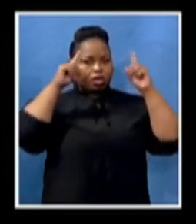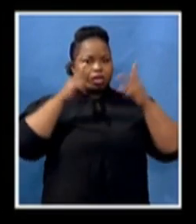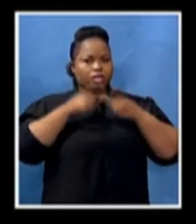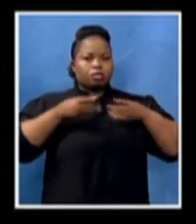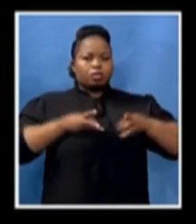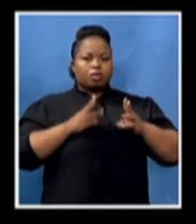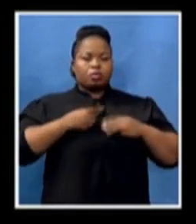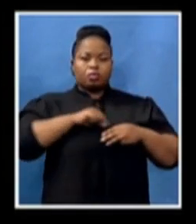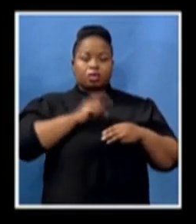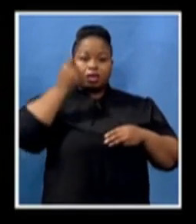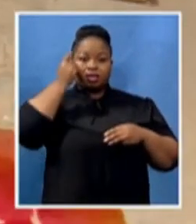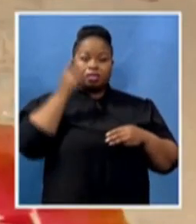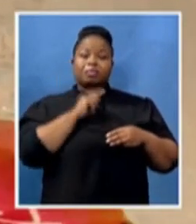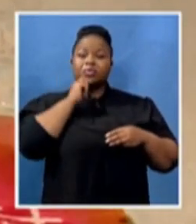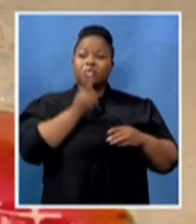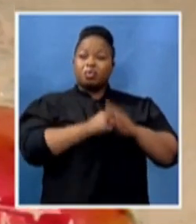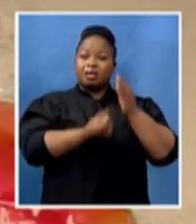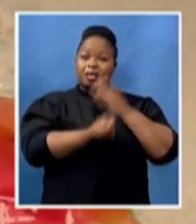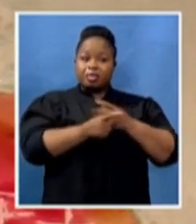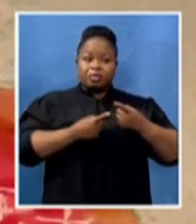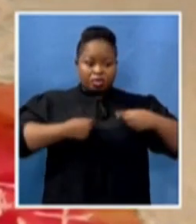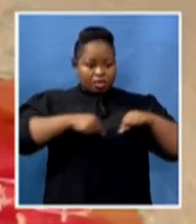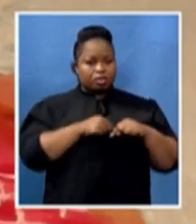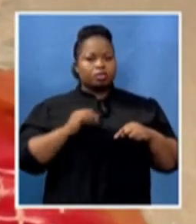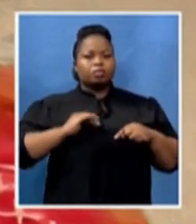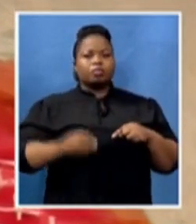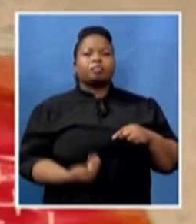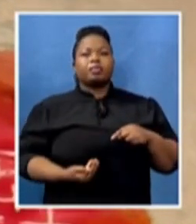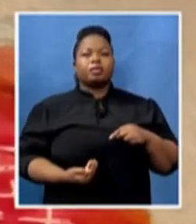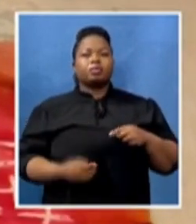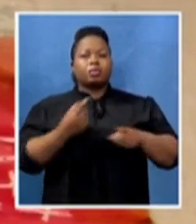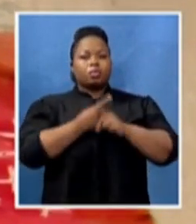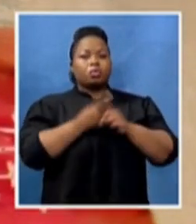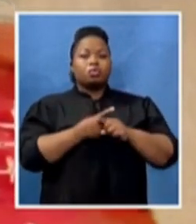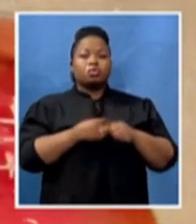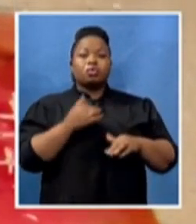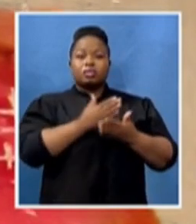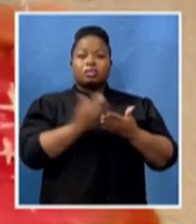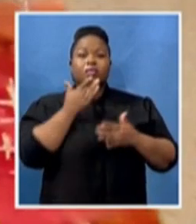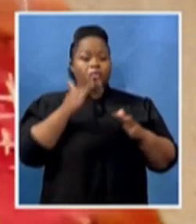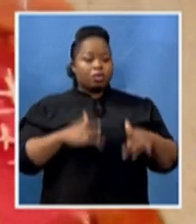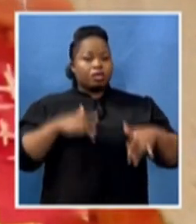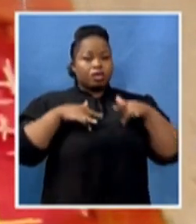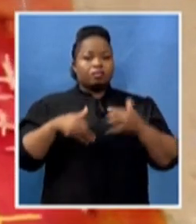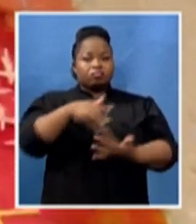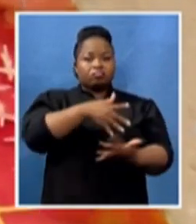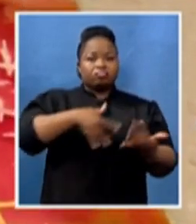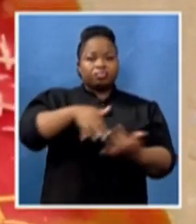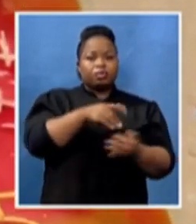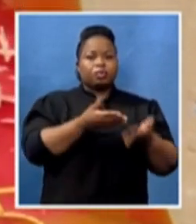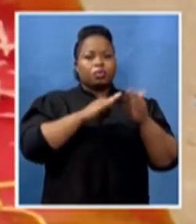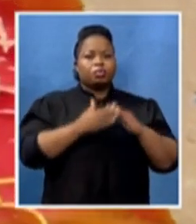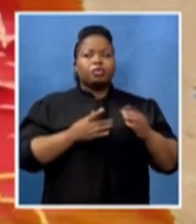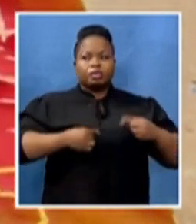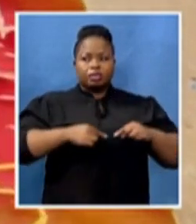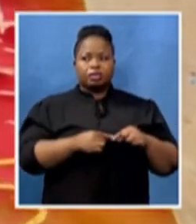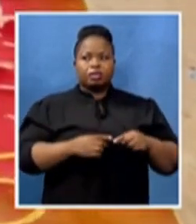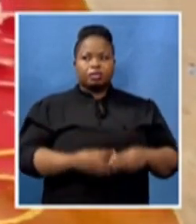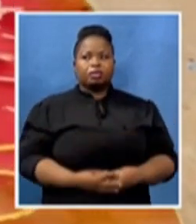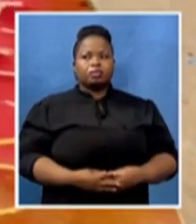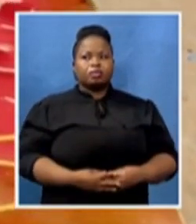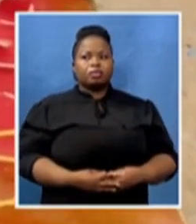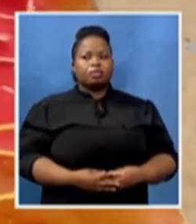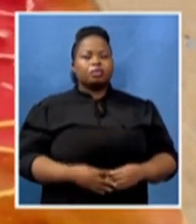women and to the women living around us in our communities, where we have been and are